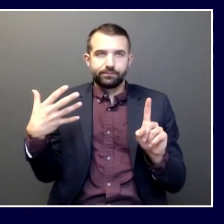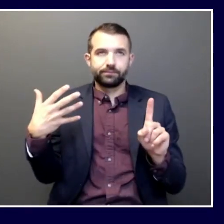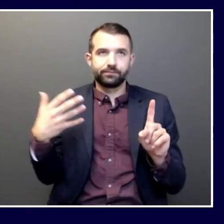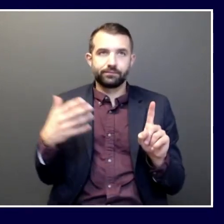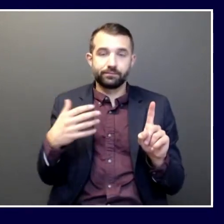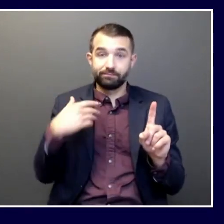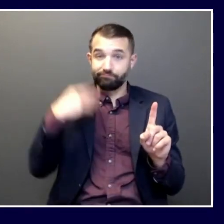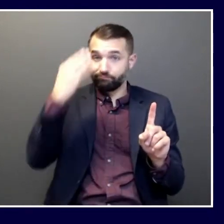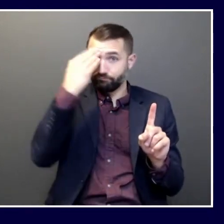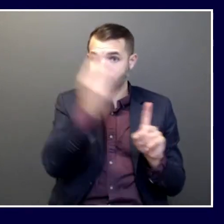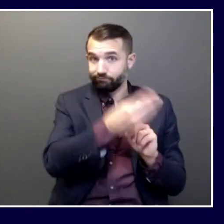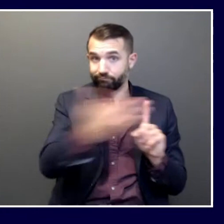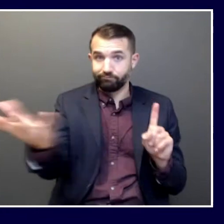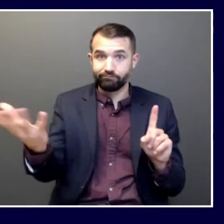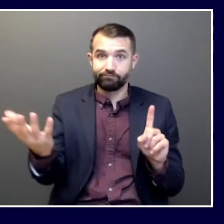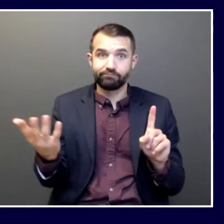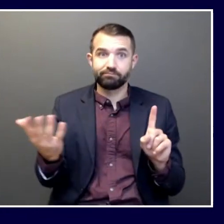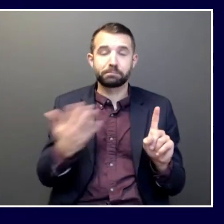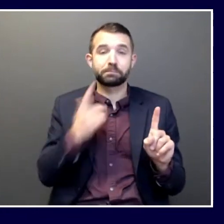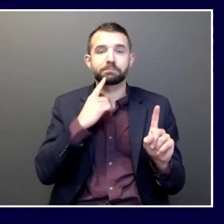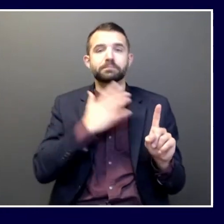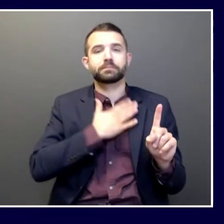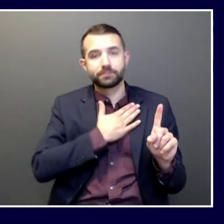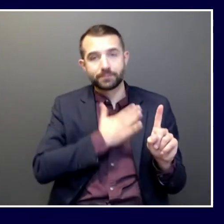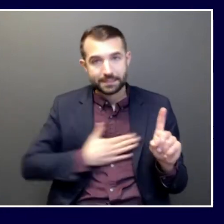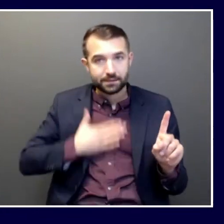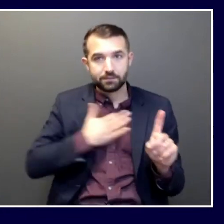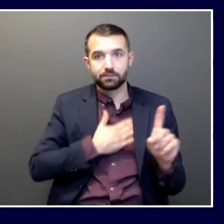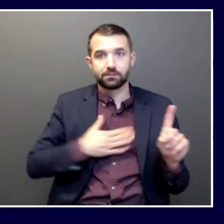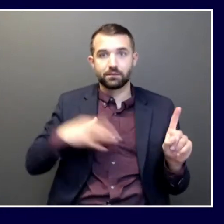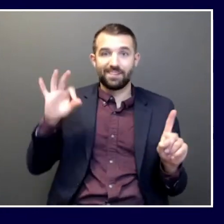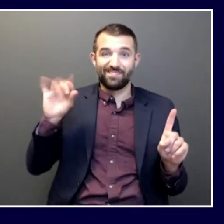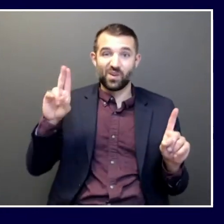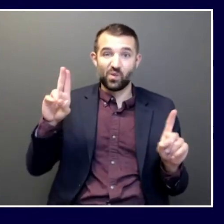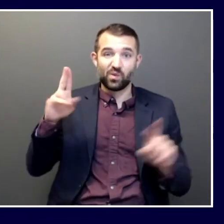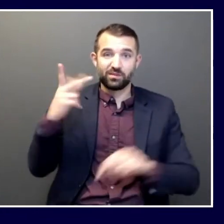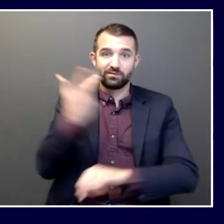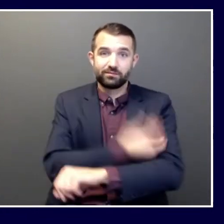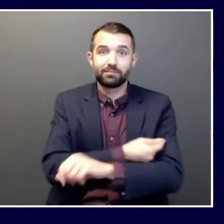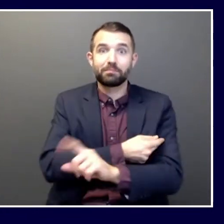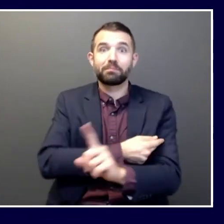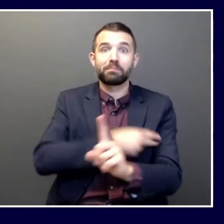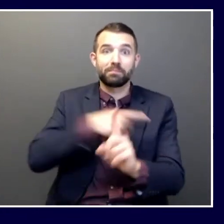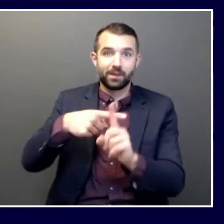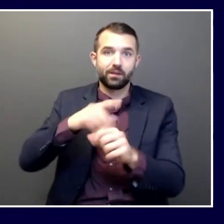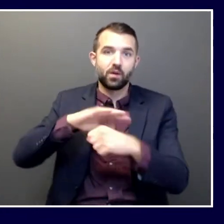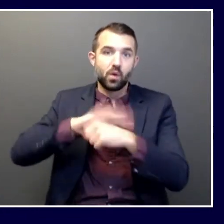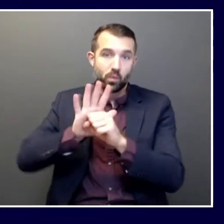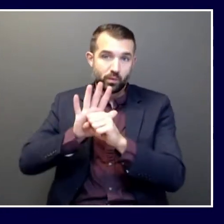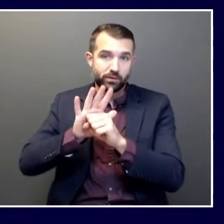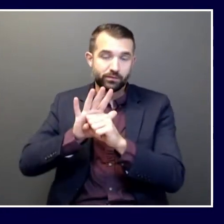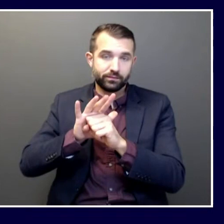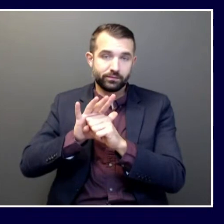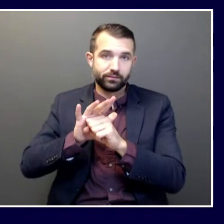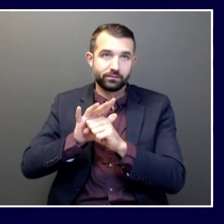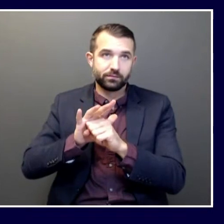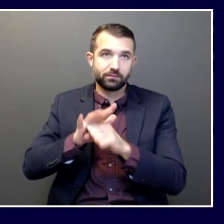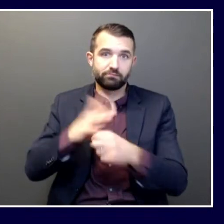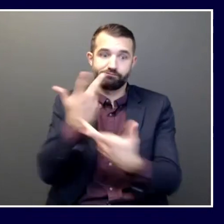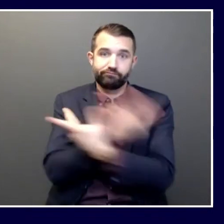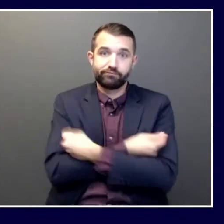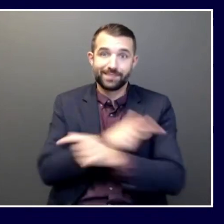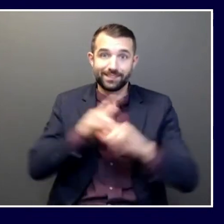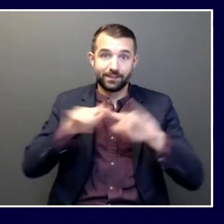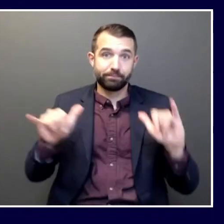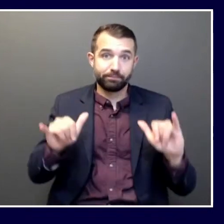advisable to get your child vaccinated both for COVID as well as for influenza. You can do so at the same time. They can